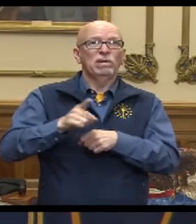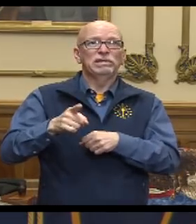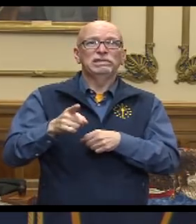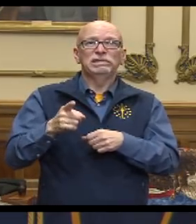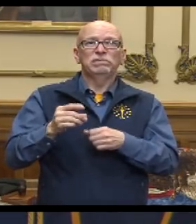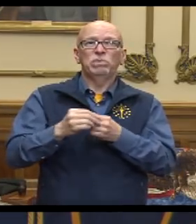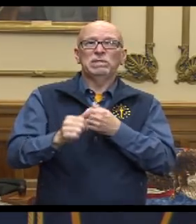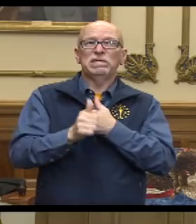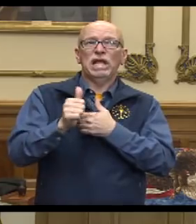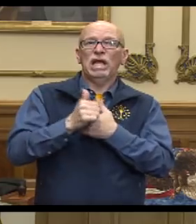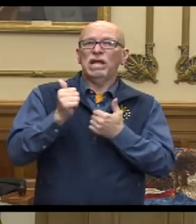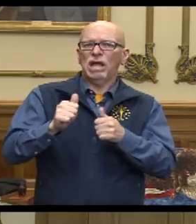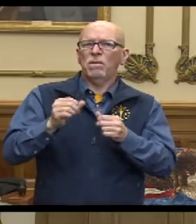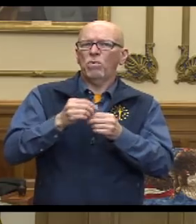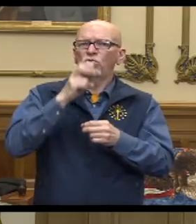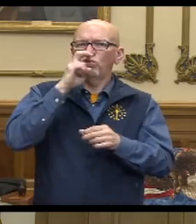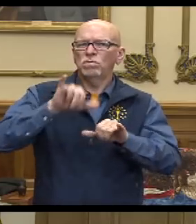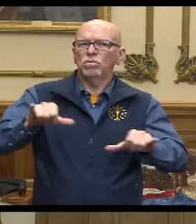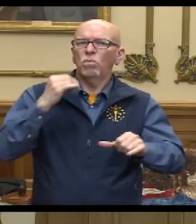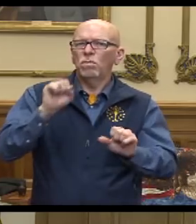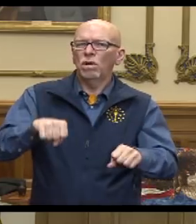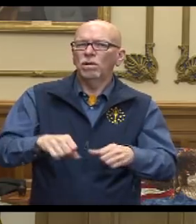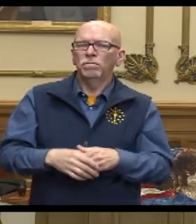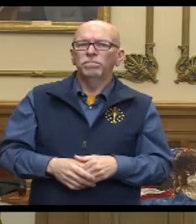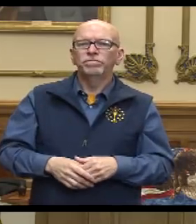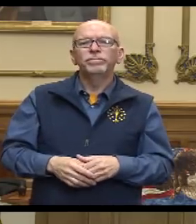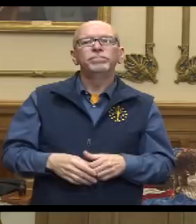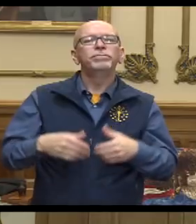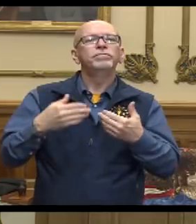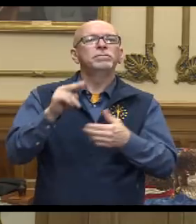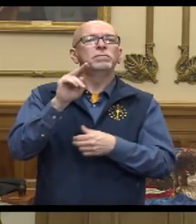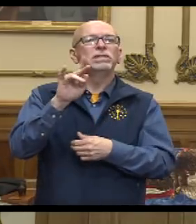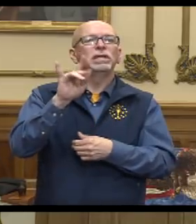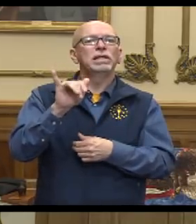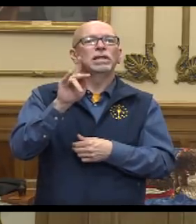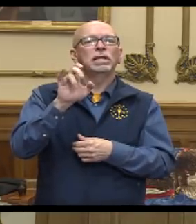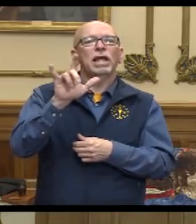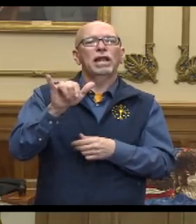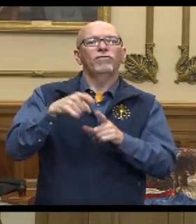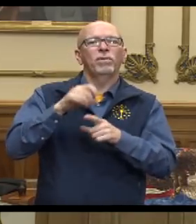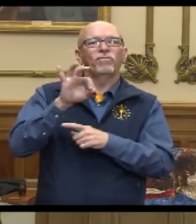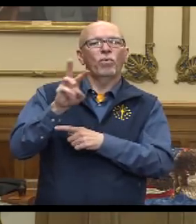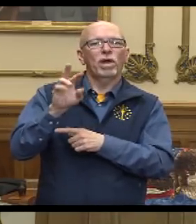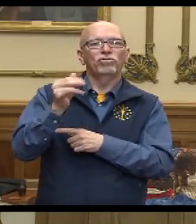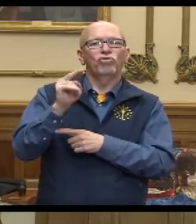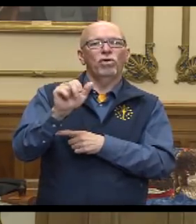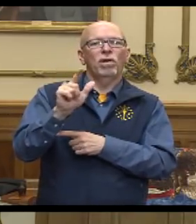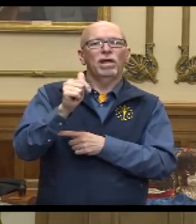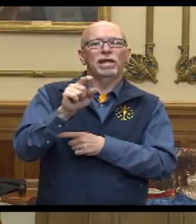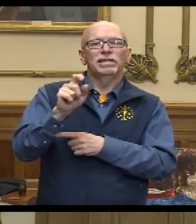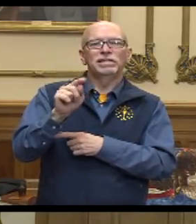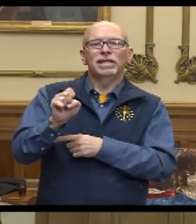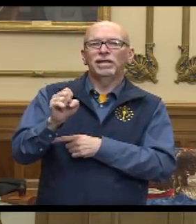it. Thank you. Nikki Kelly, the Fort Wayne Journal-Gazette. Good afternoon, Nikki.